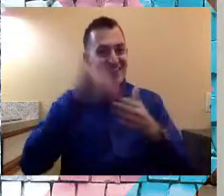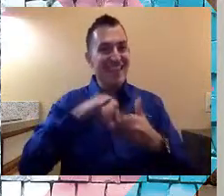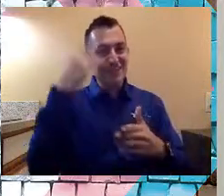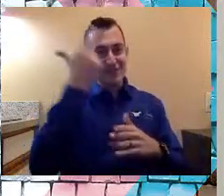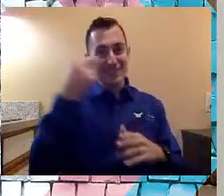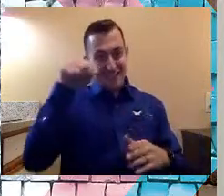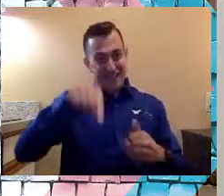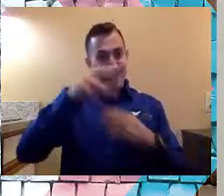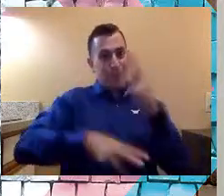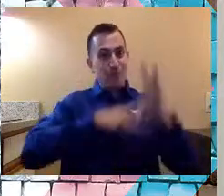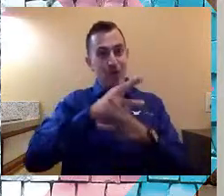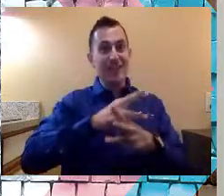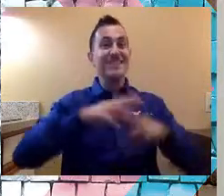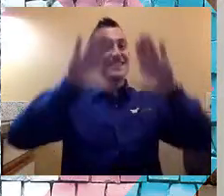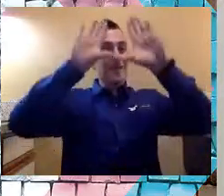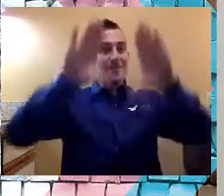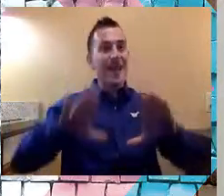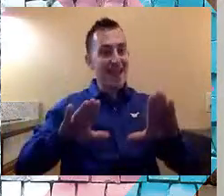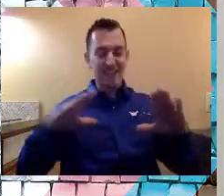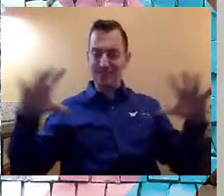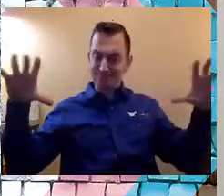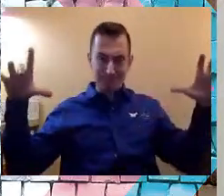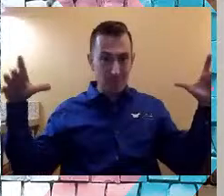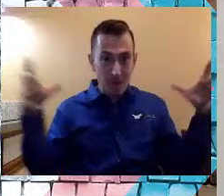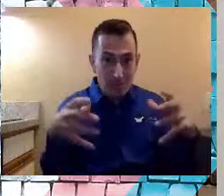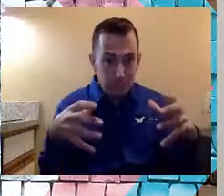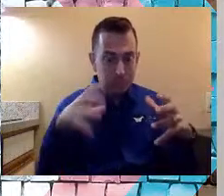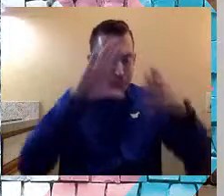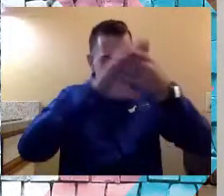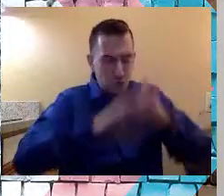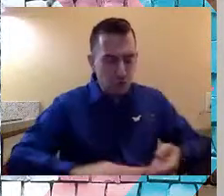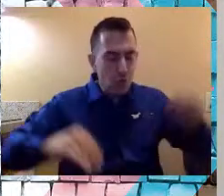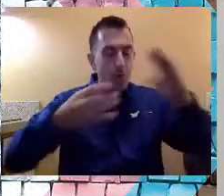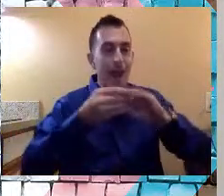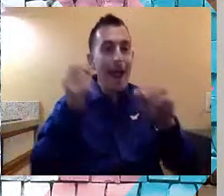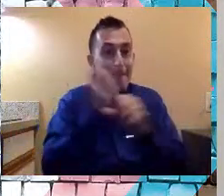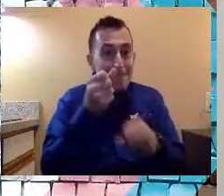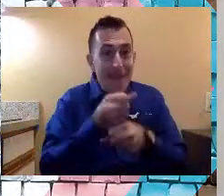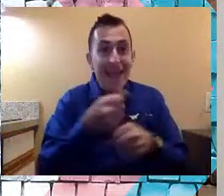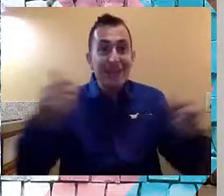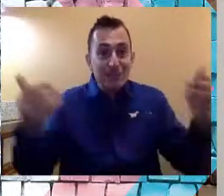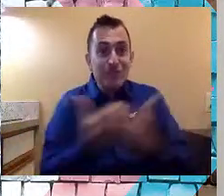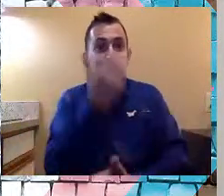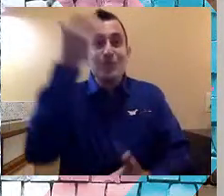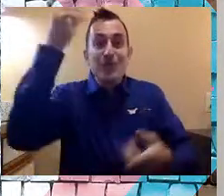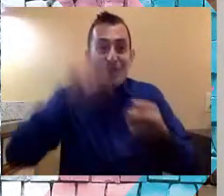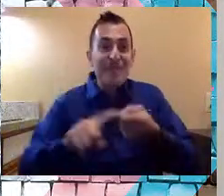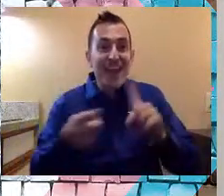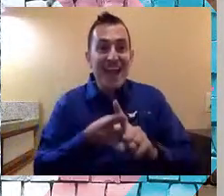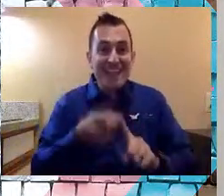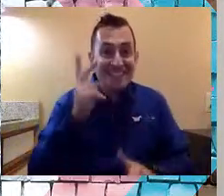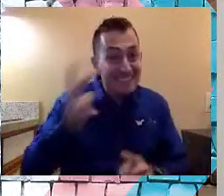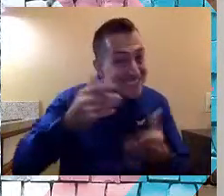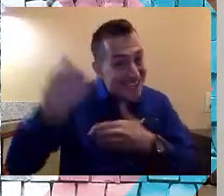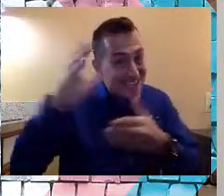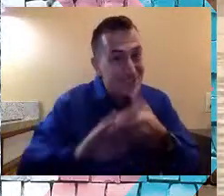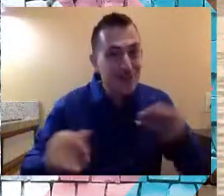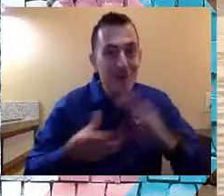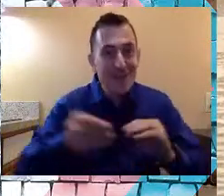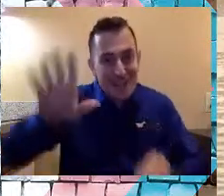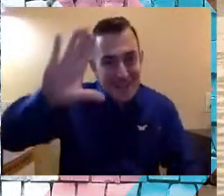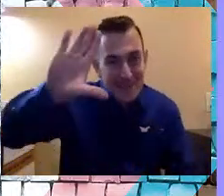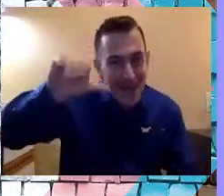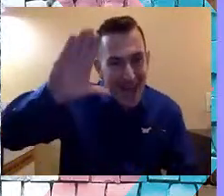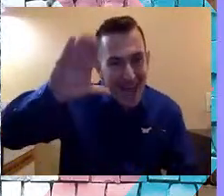together, we can all read stories and make new friends. So I'll see you for the next story. Bye.